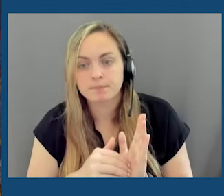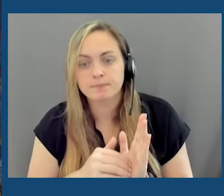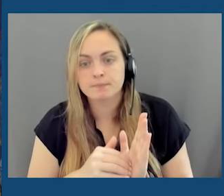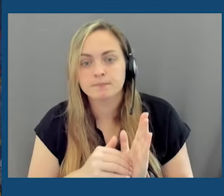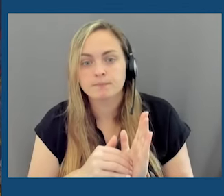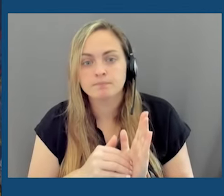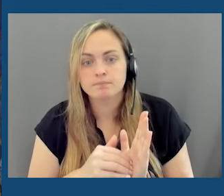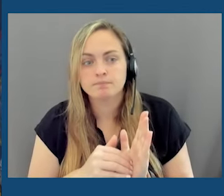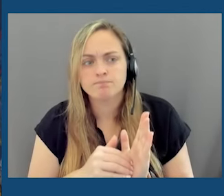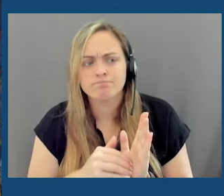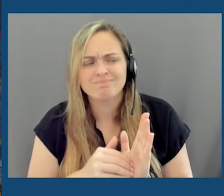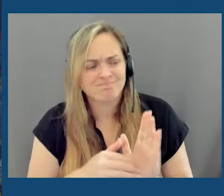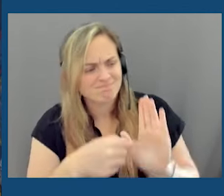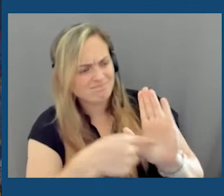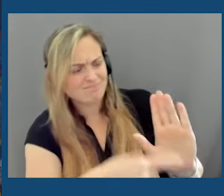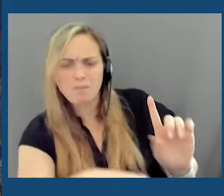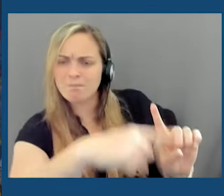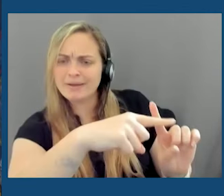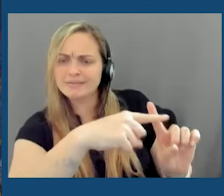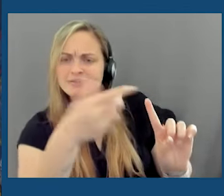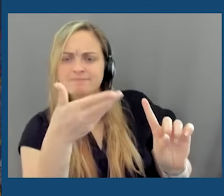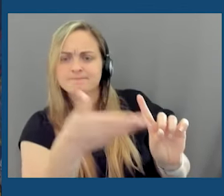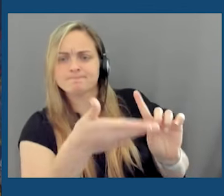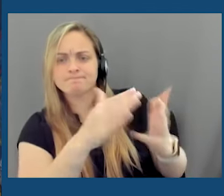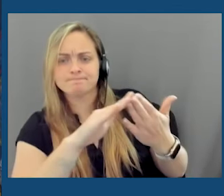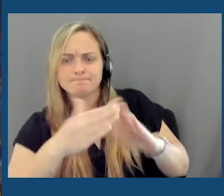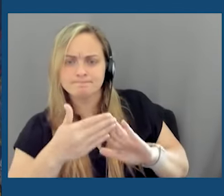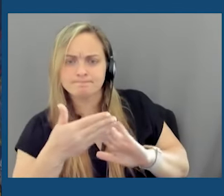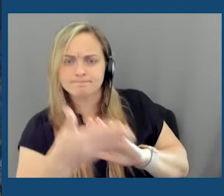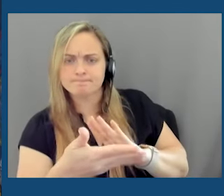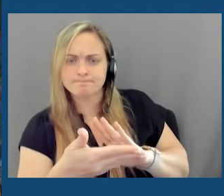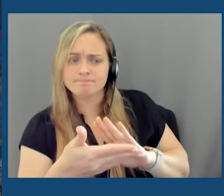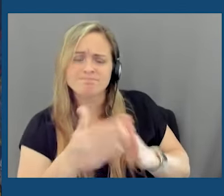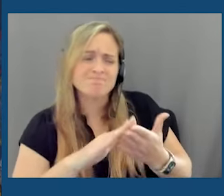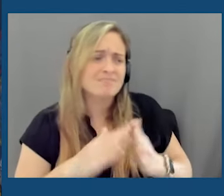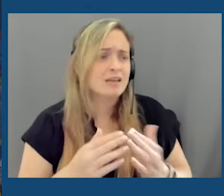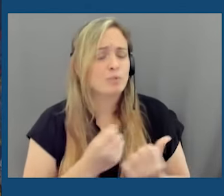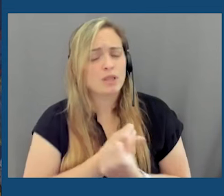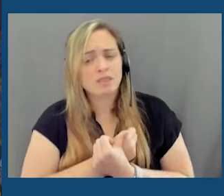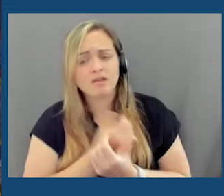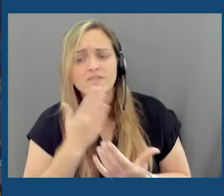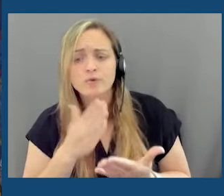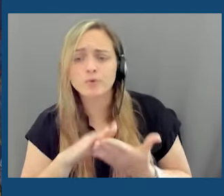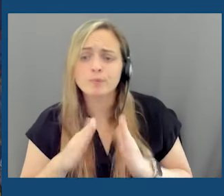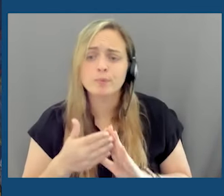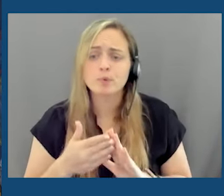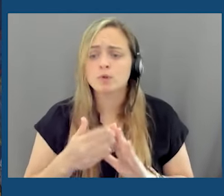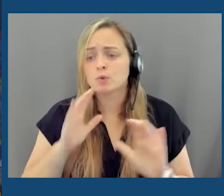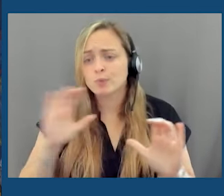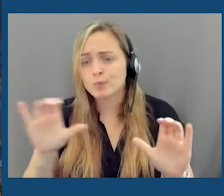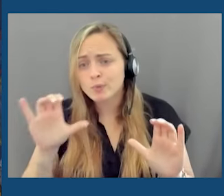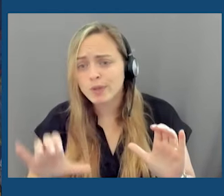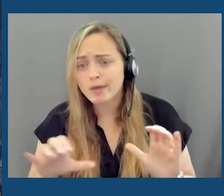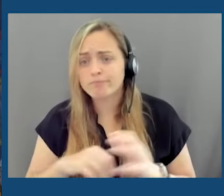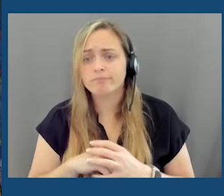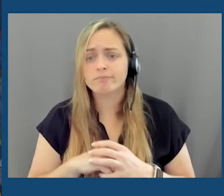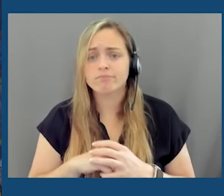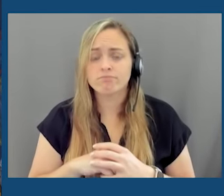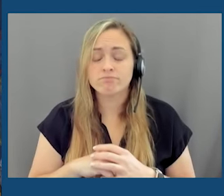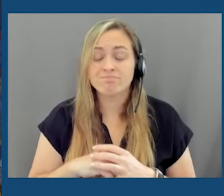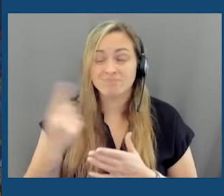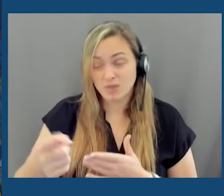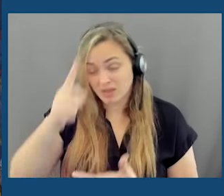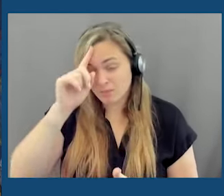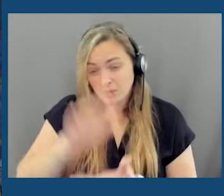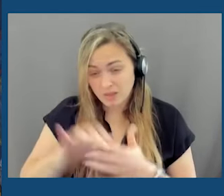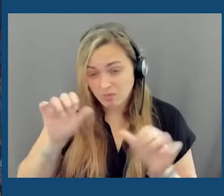good light. As a city of neighborly love, of good communities, we want to do that. And one thing I believe, we